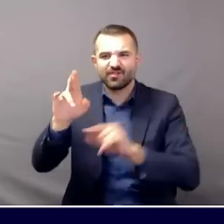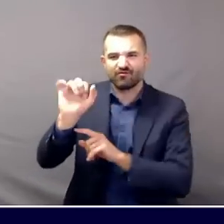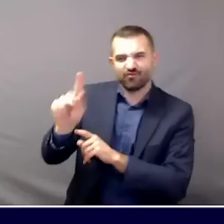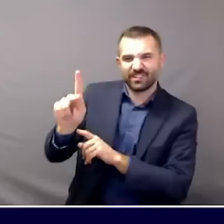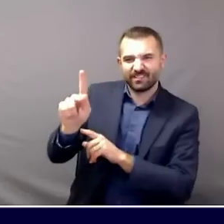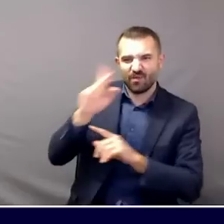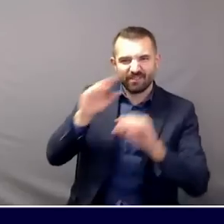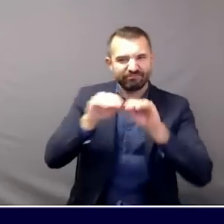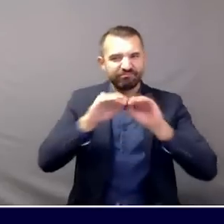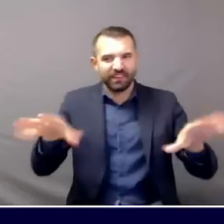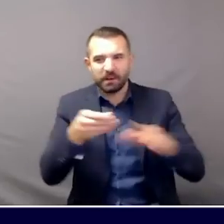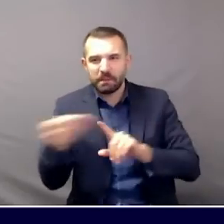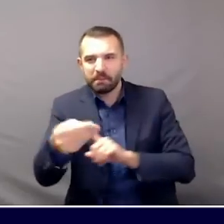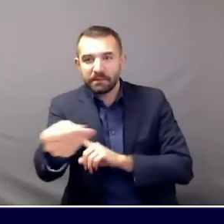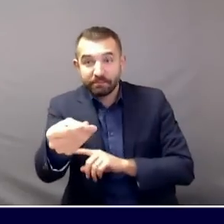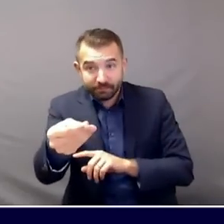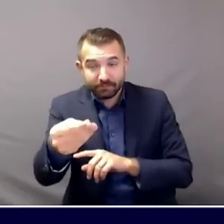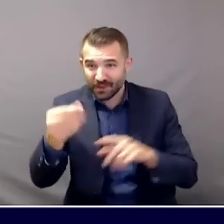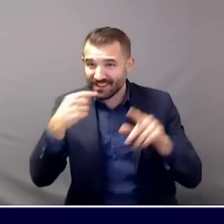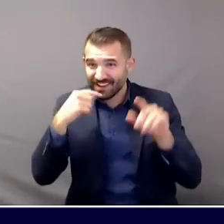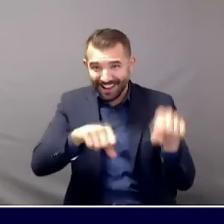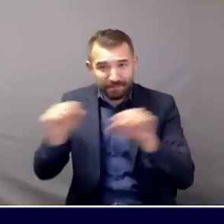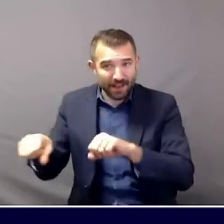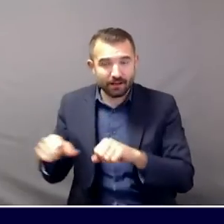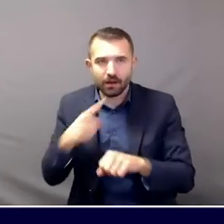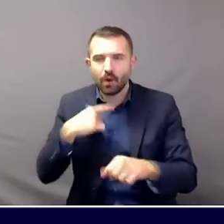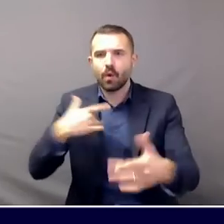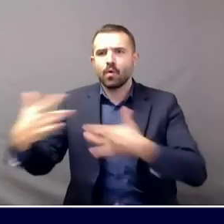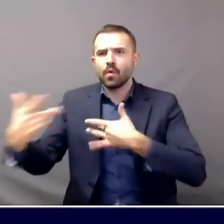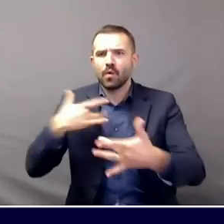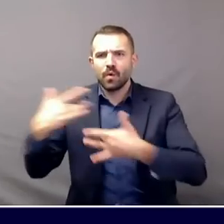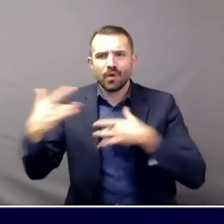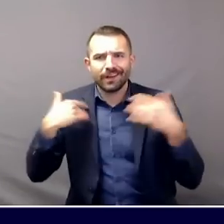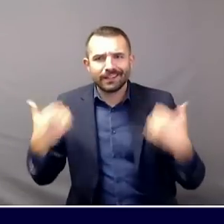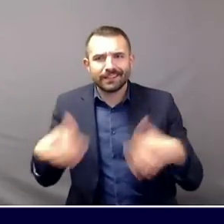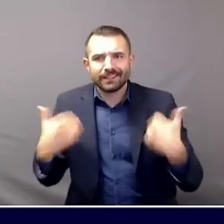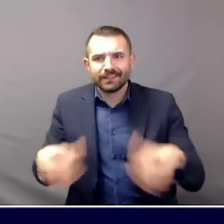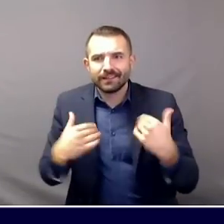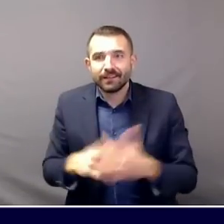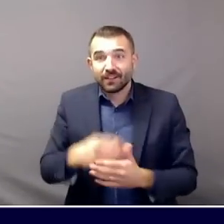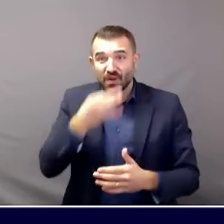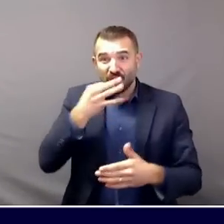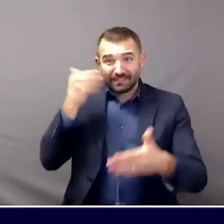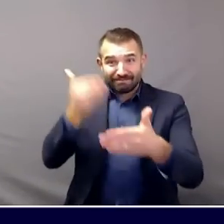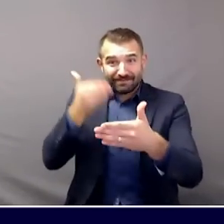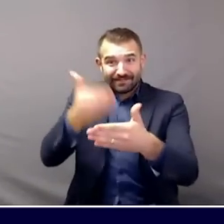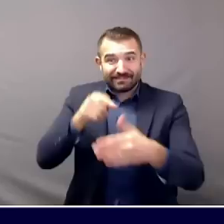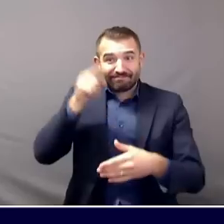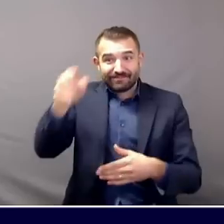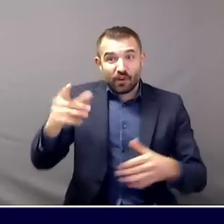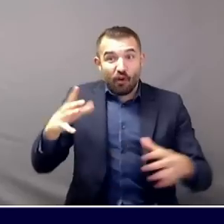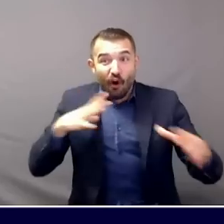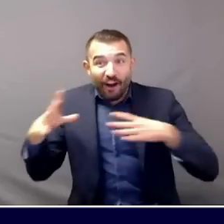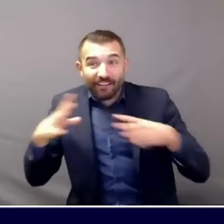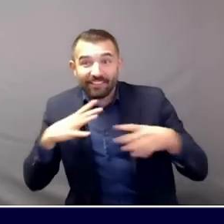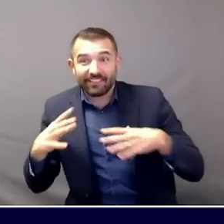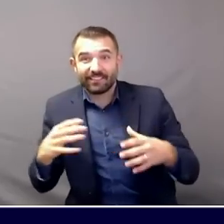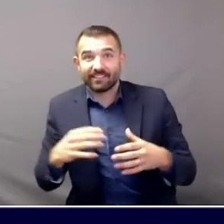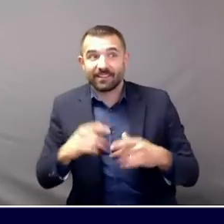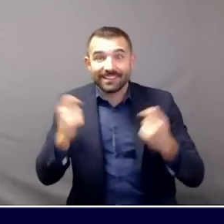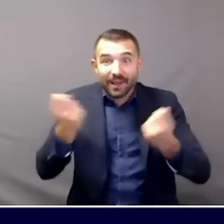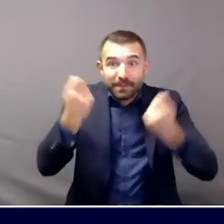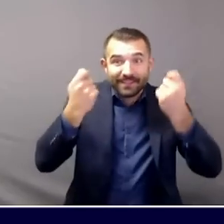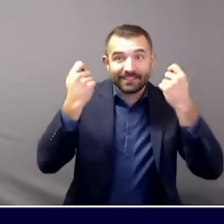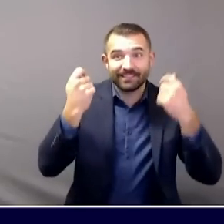this alarming increase, especially as we head into the holiday season. We know what we must do to stop the spread.